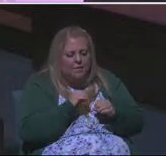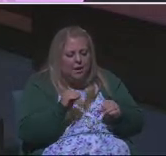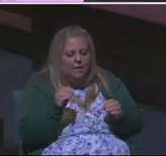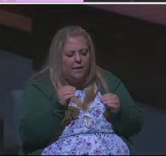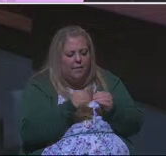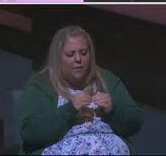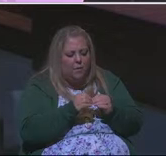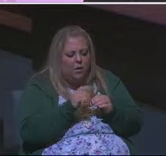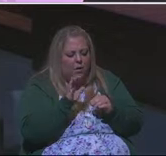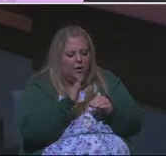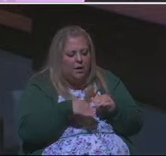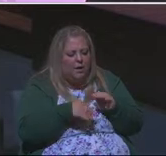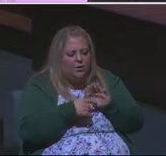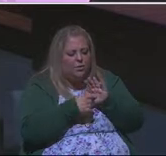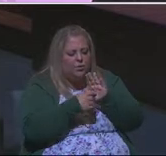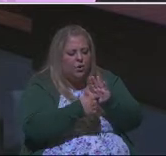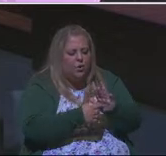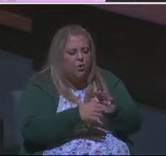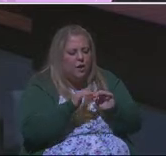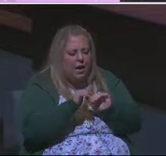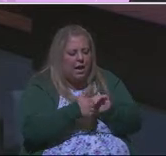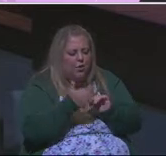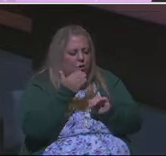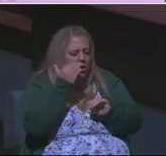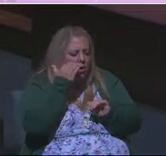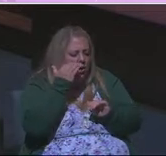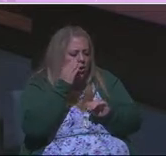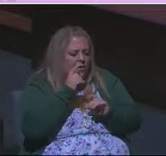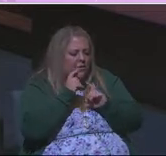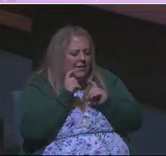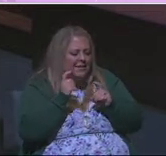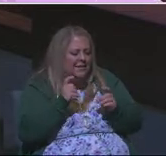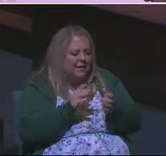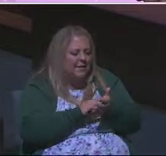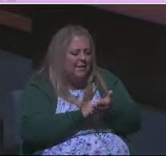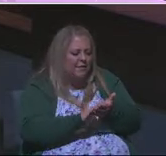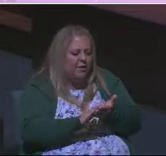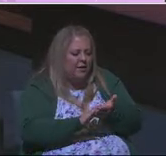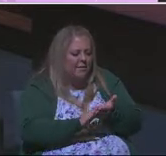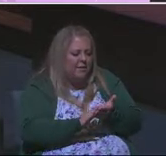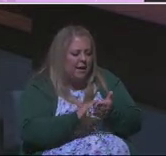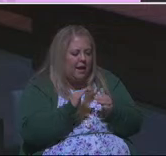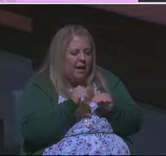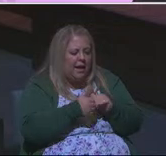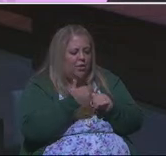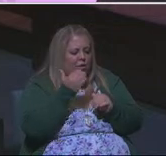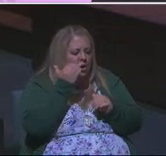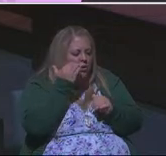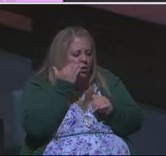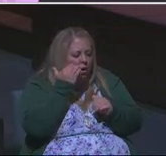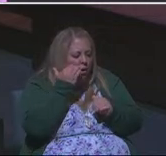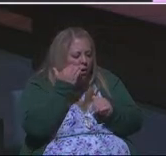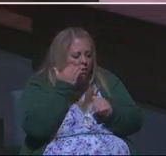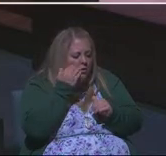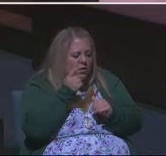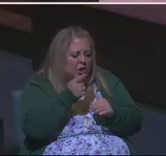you how you can know your sins have been forgiven, how you can know